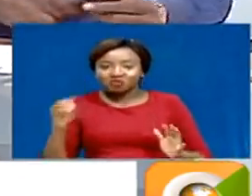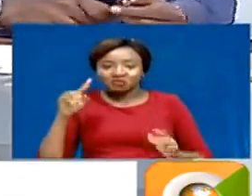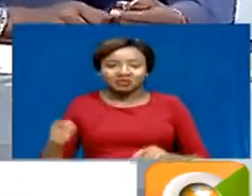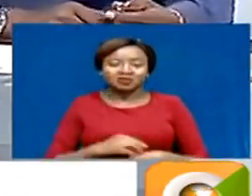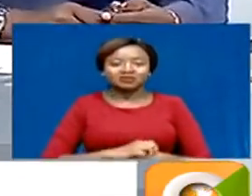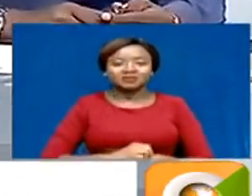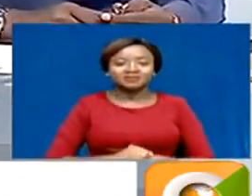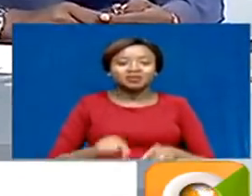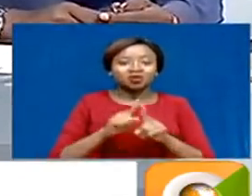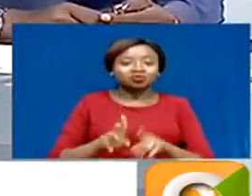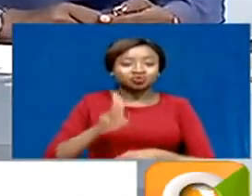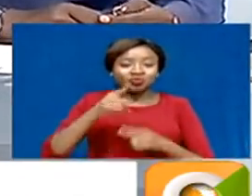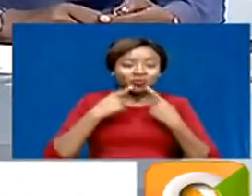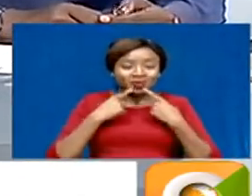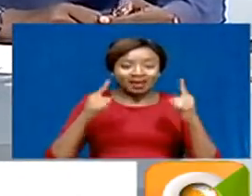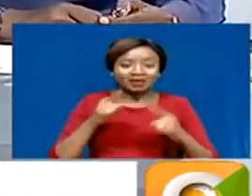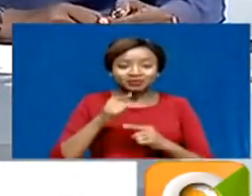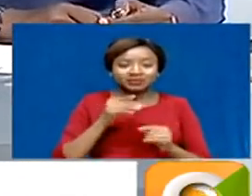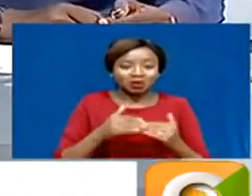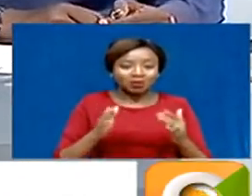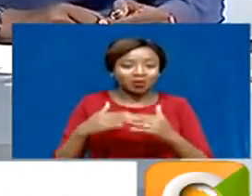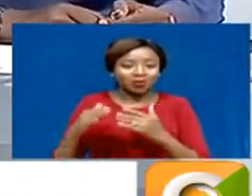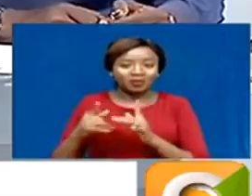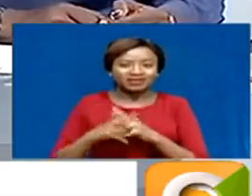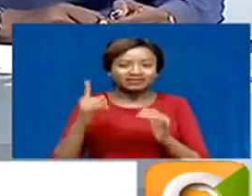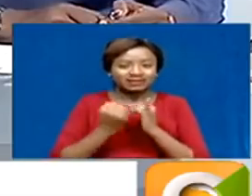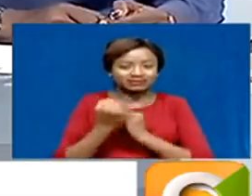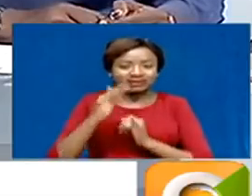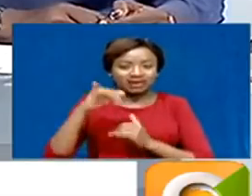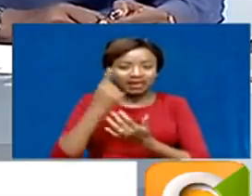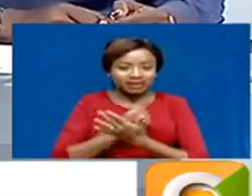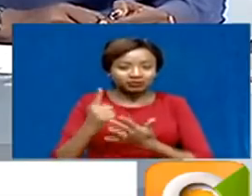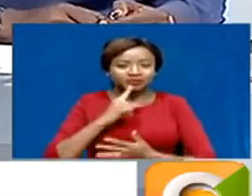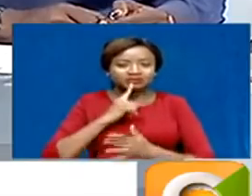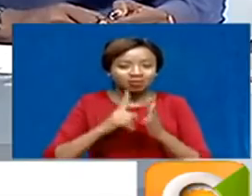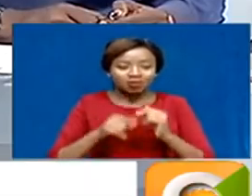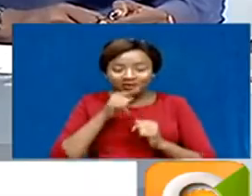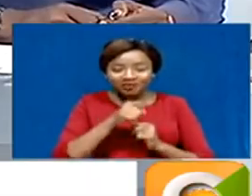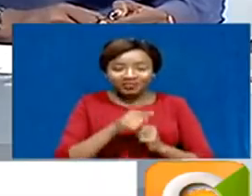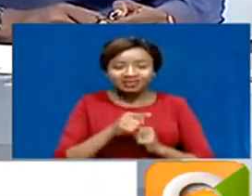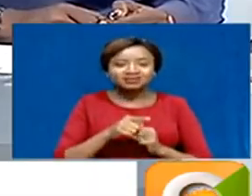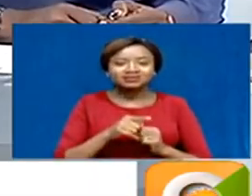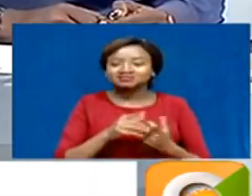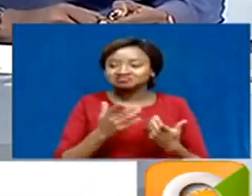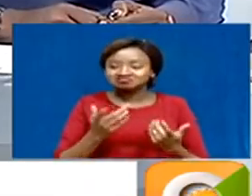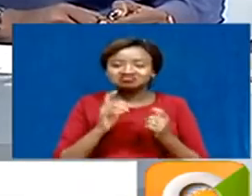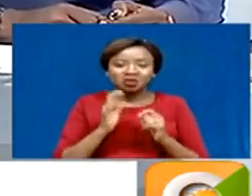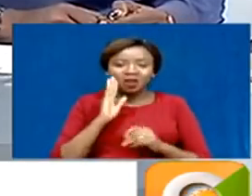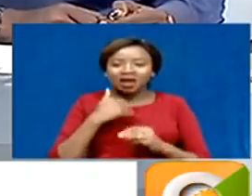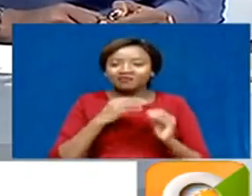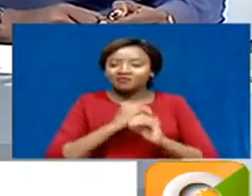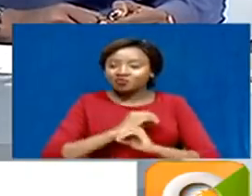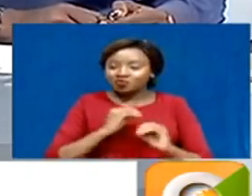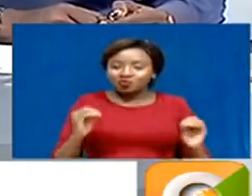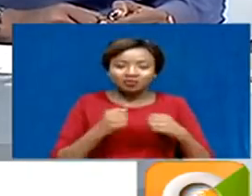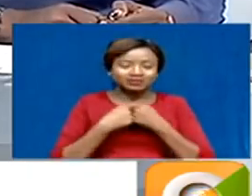who announced the opening of the expressway starting Saturday next week, said the trial will help no possible challenges to